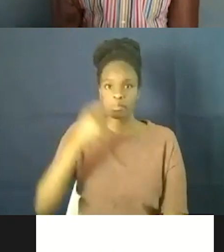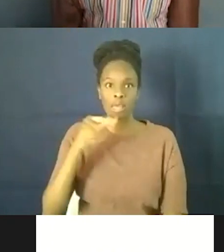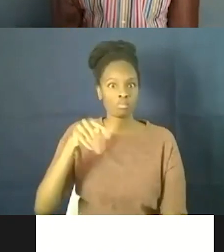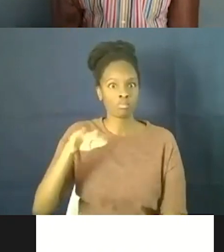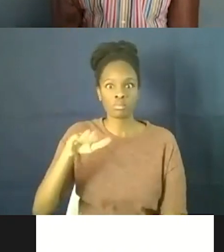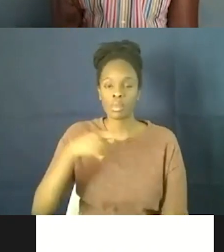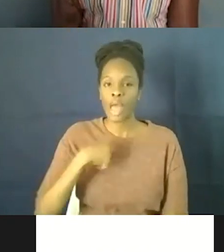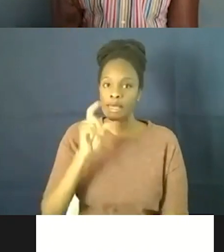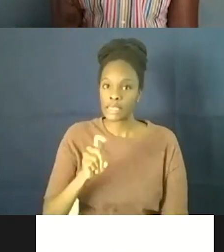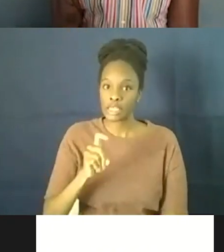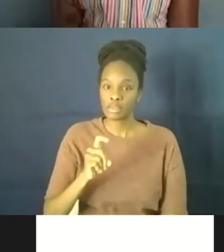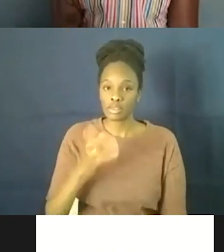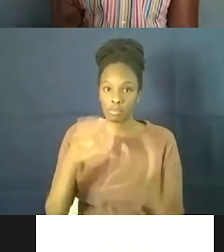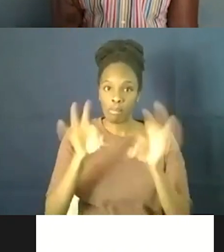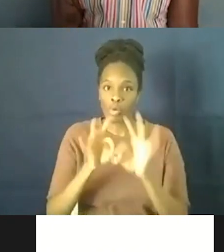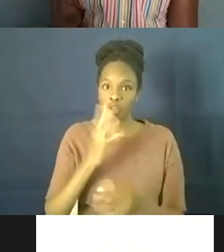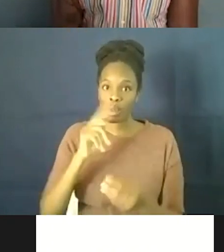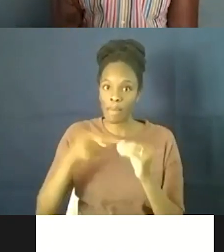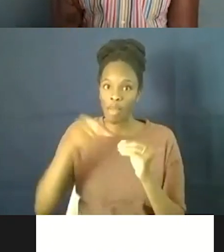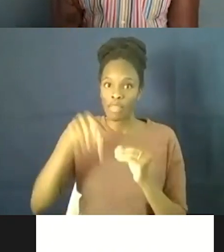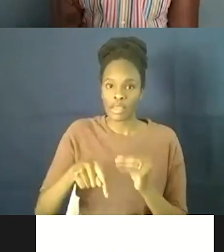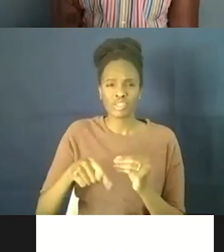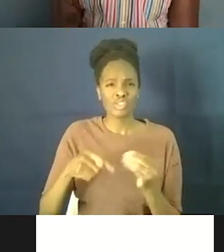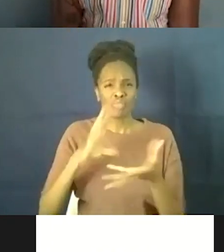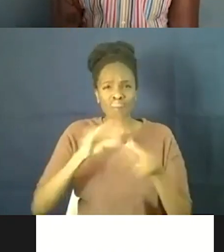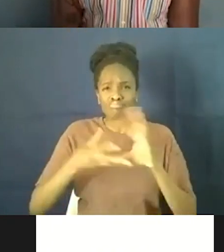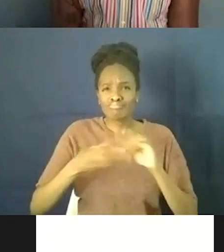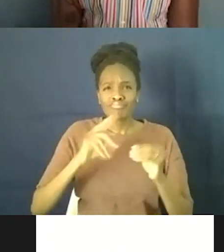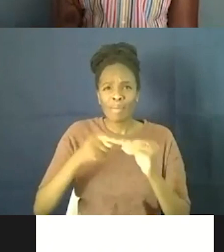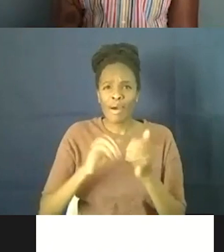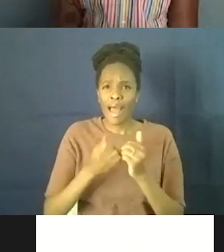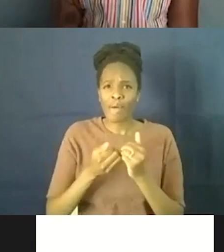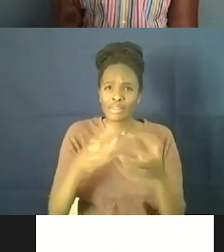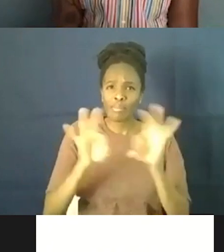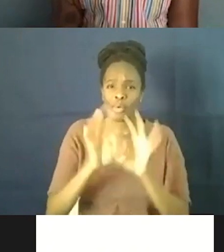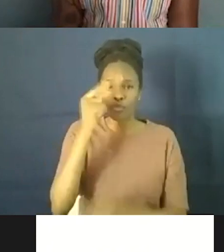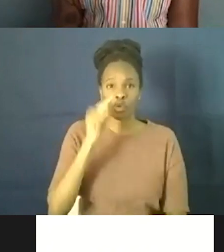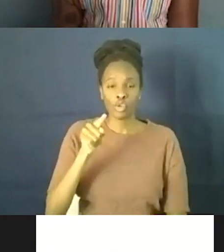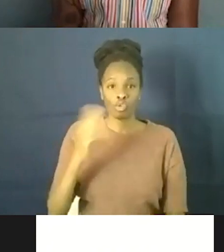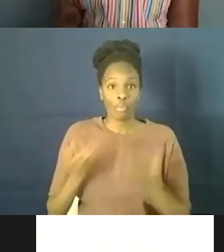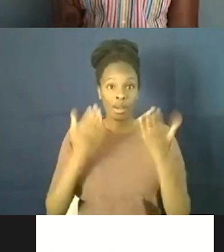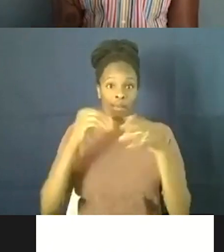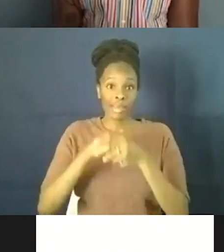talk about. Just tell me a little bit about that, how that was for you, bringing things up in the room and then turning it into, like, pop